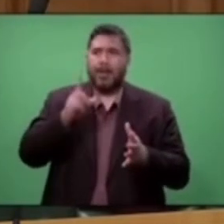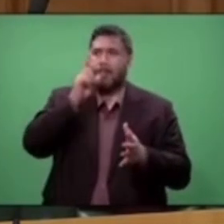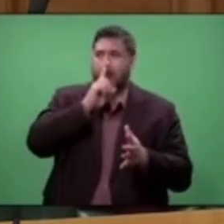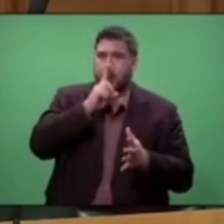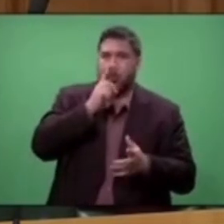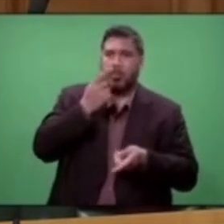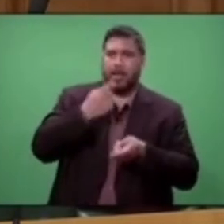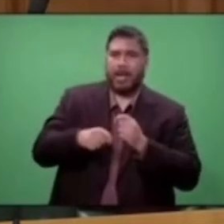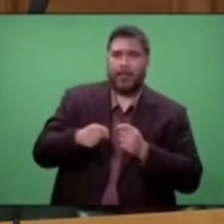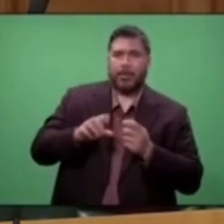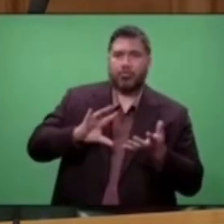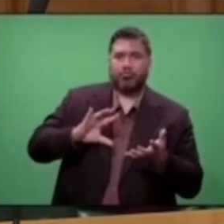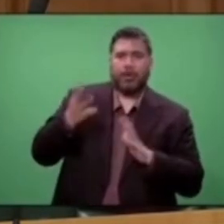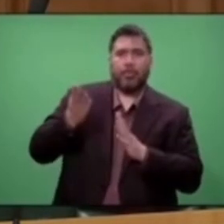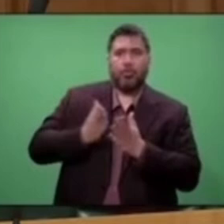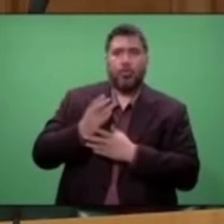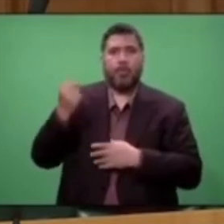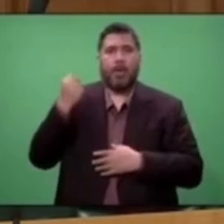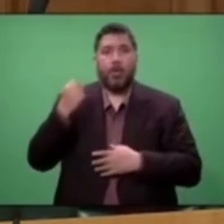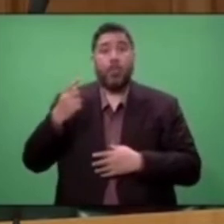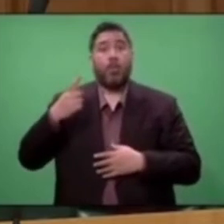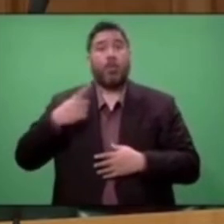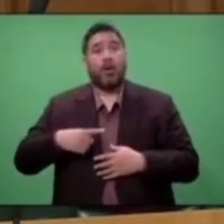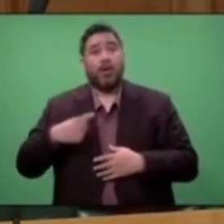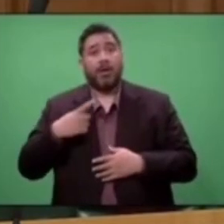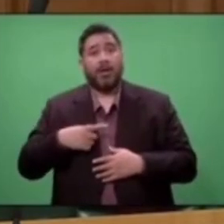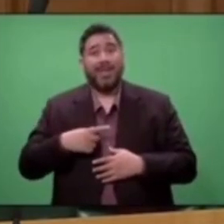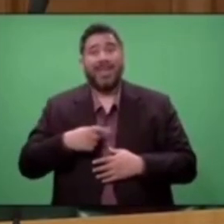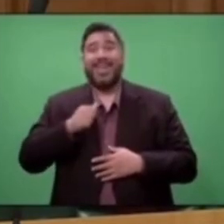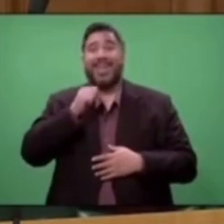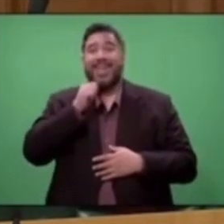power when it is not held to account.